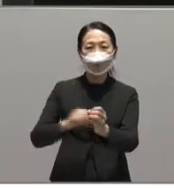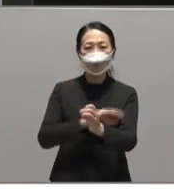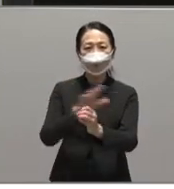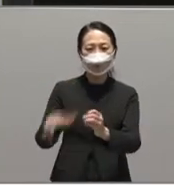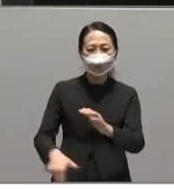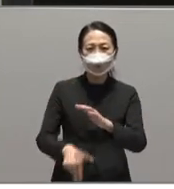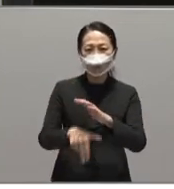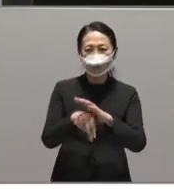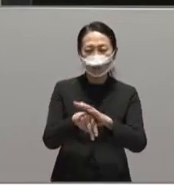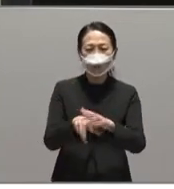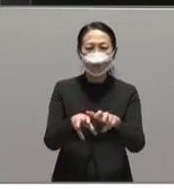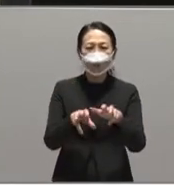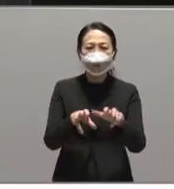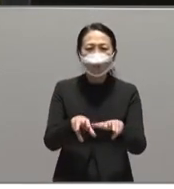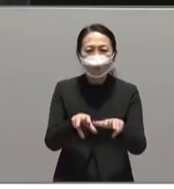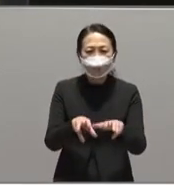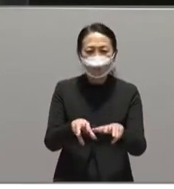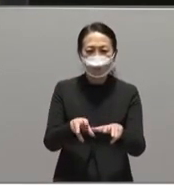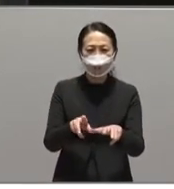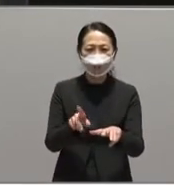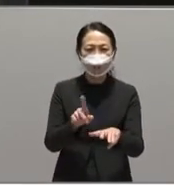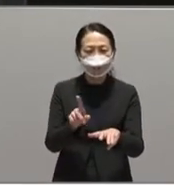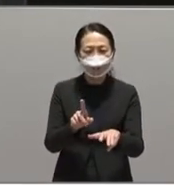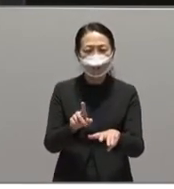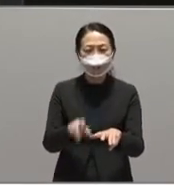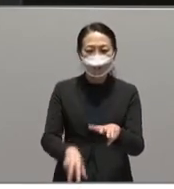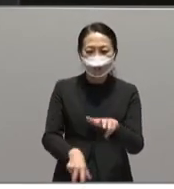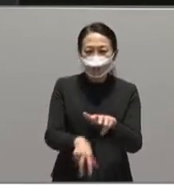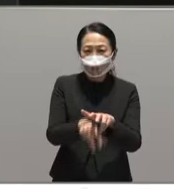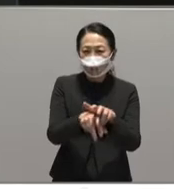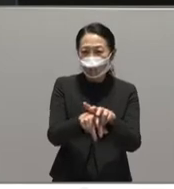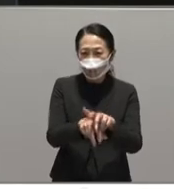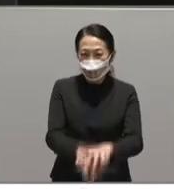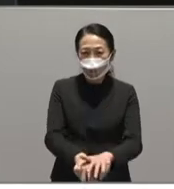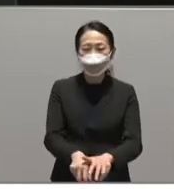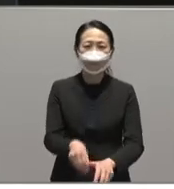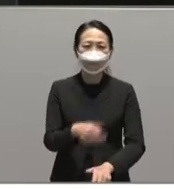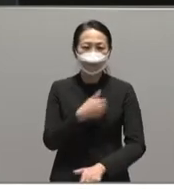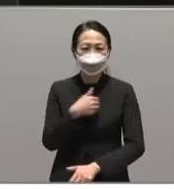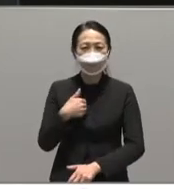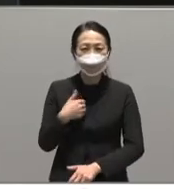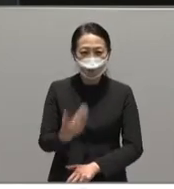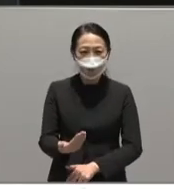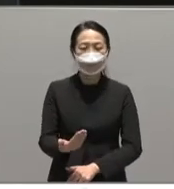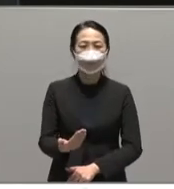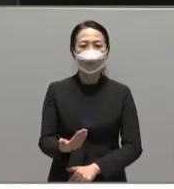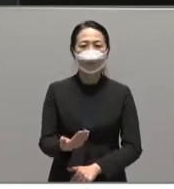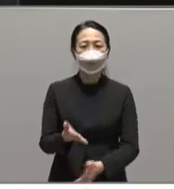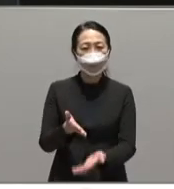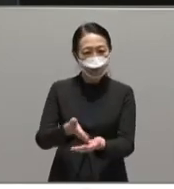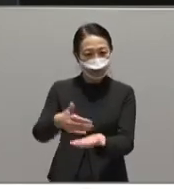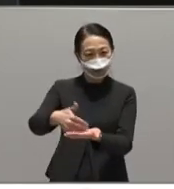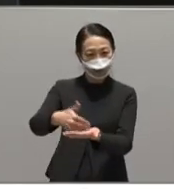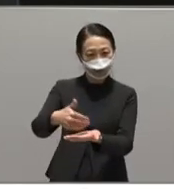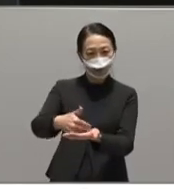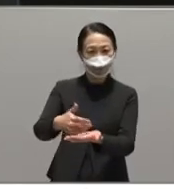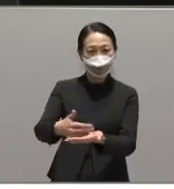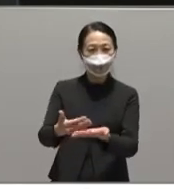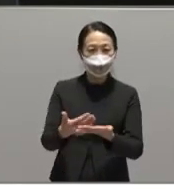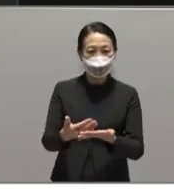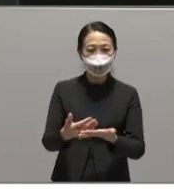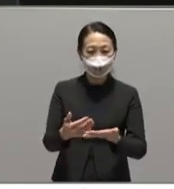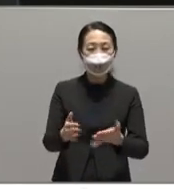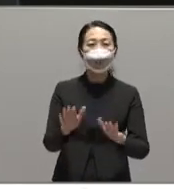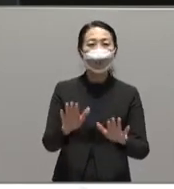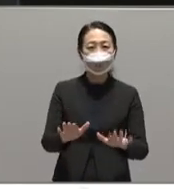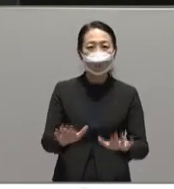Professor Johnson talked about stress under COVID-19 and how animals can help alleviate